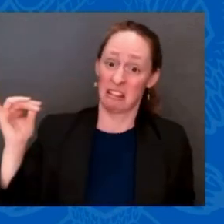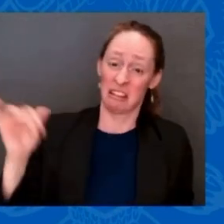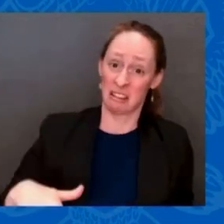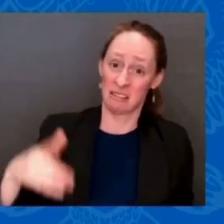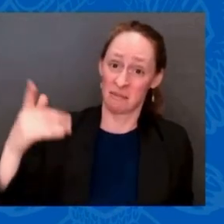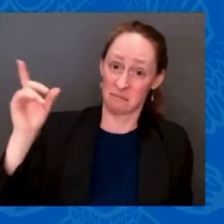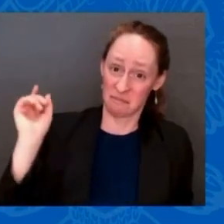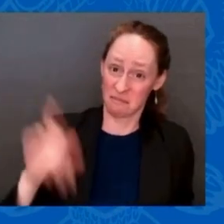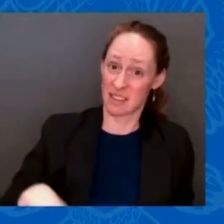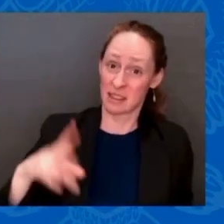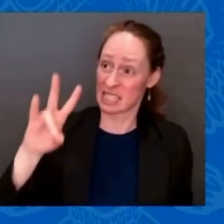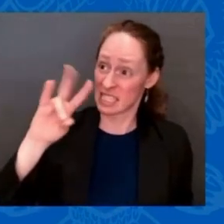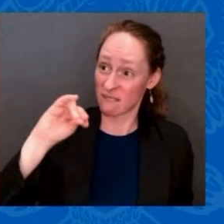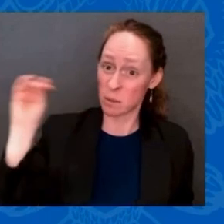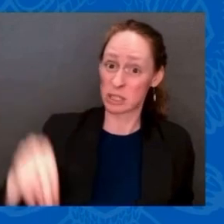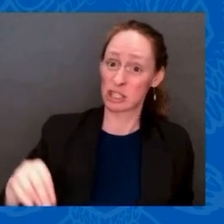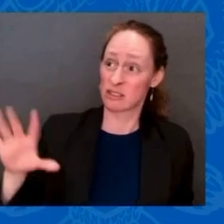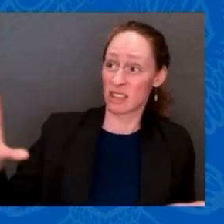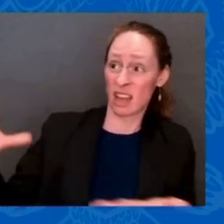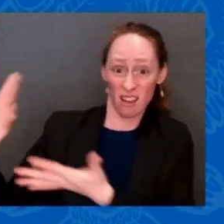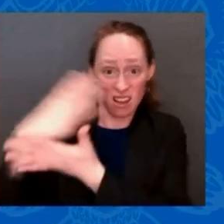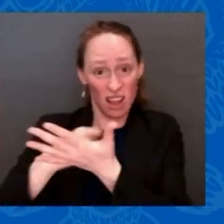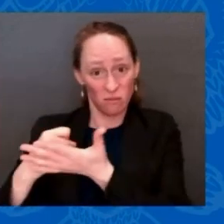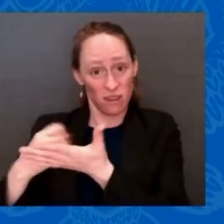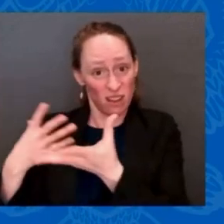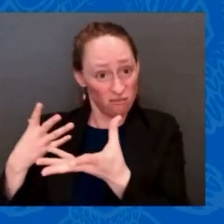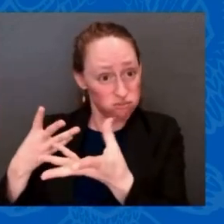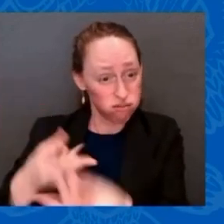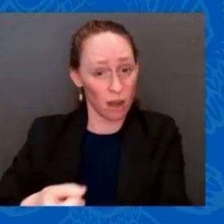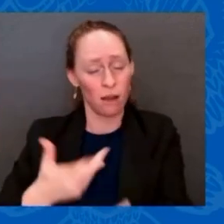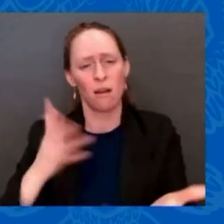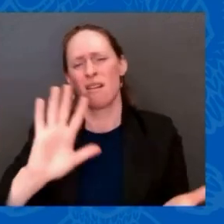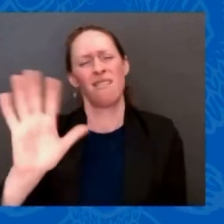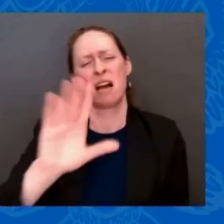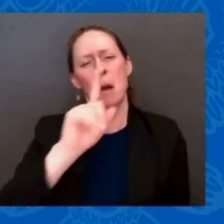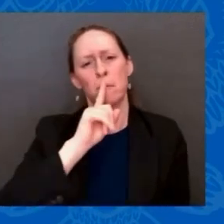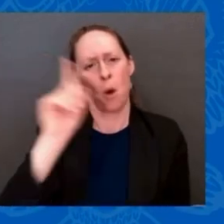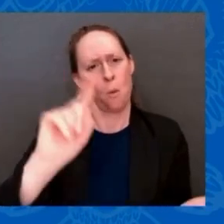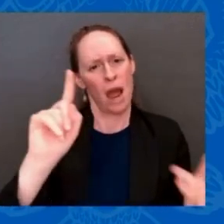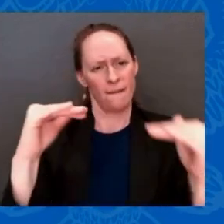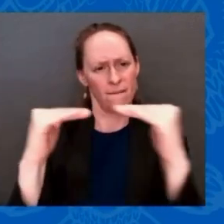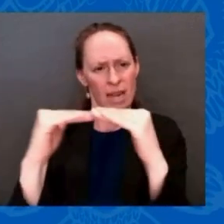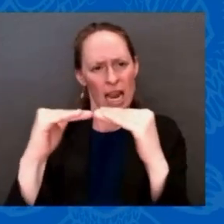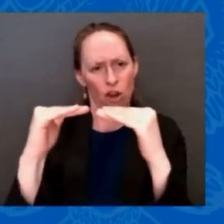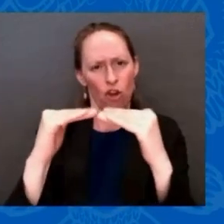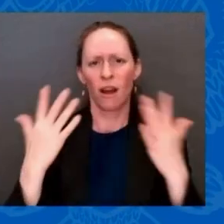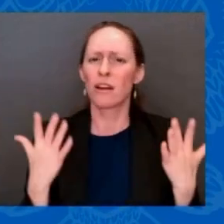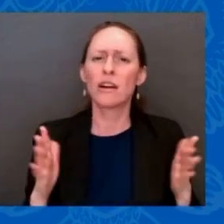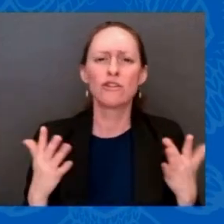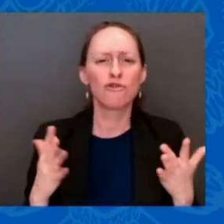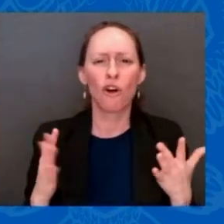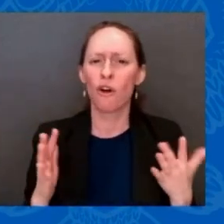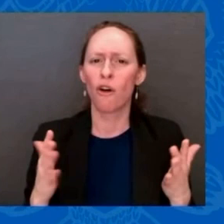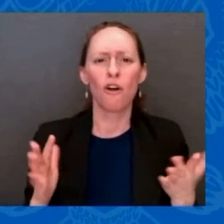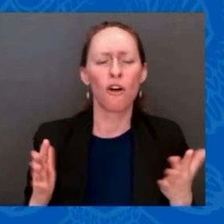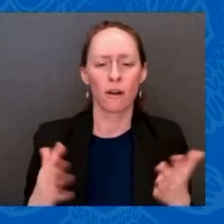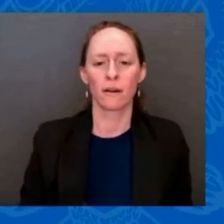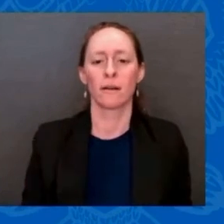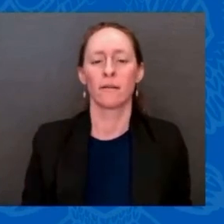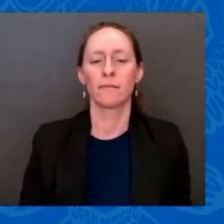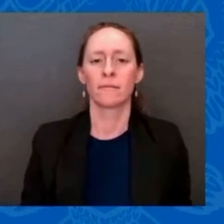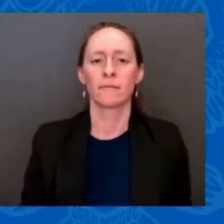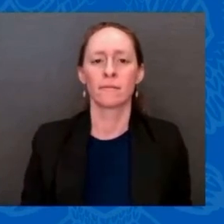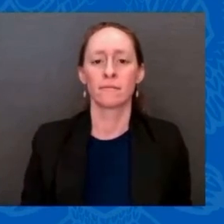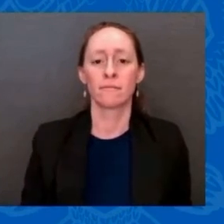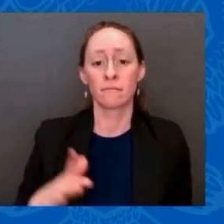paid the top tax rate that exists now, which is 130%, we'd raise billions and billions of